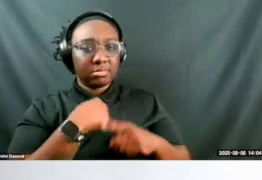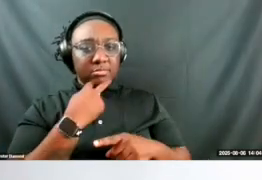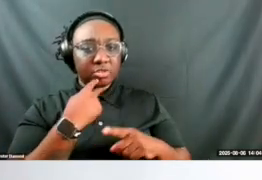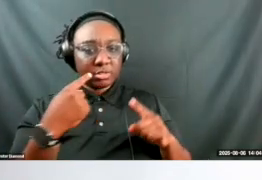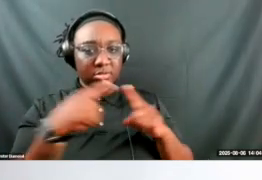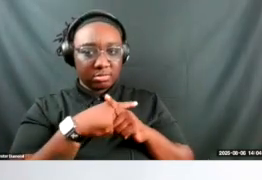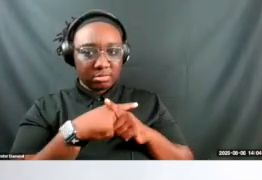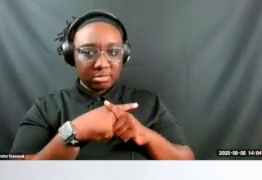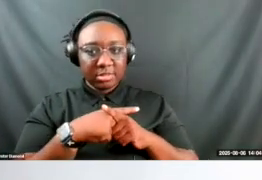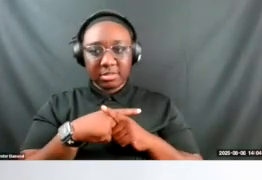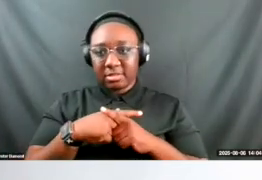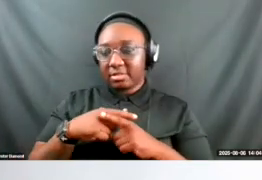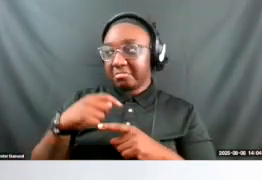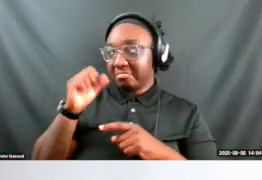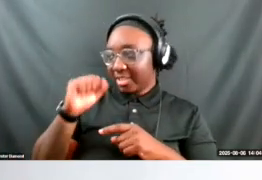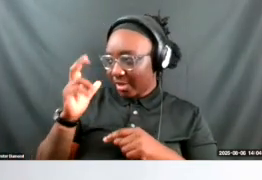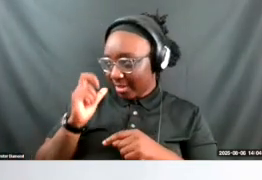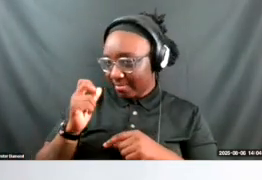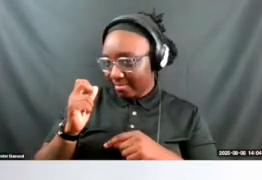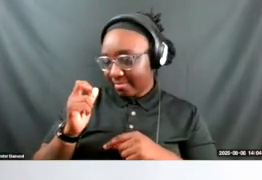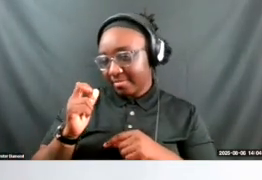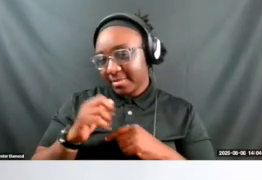Oh, are you able to hear me now?